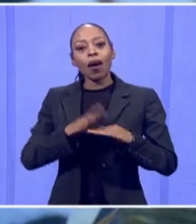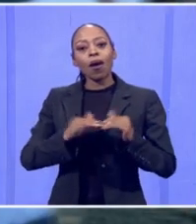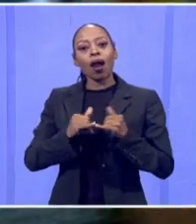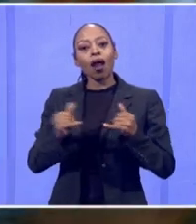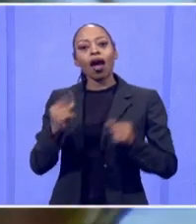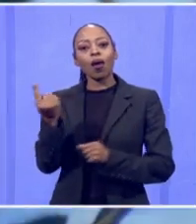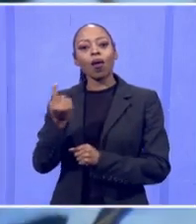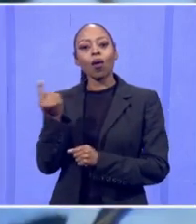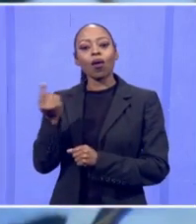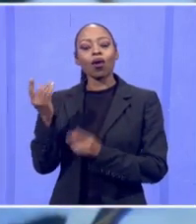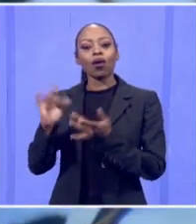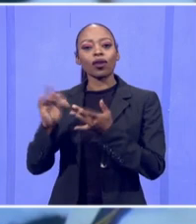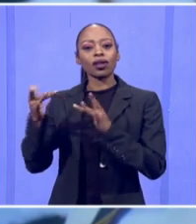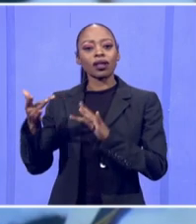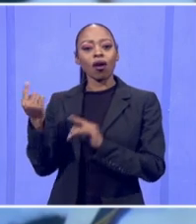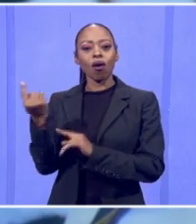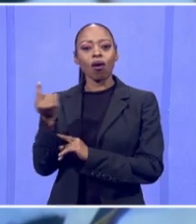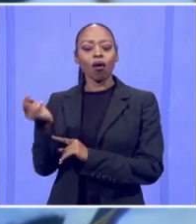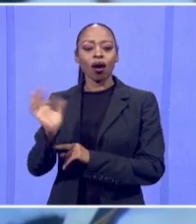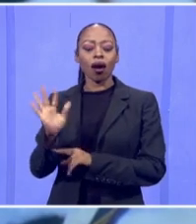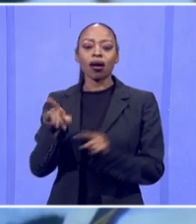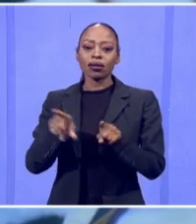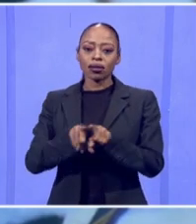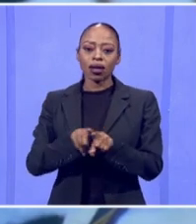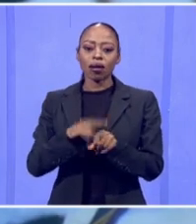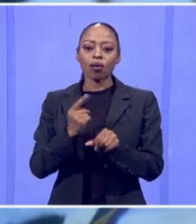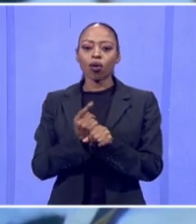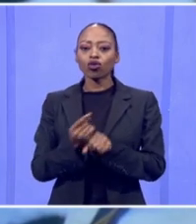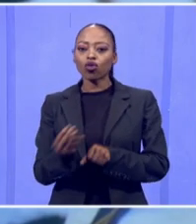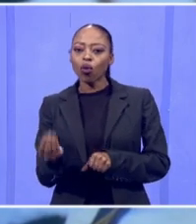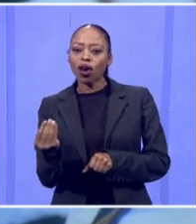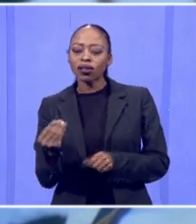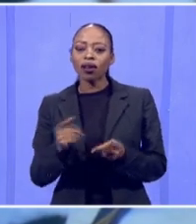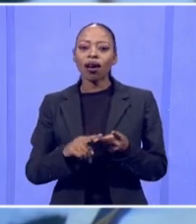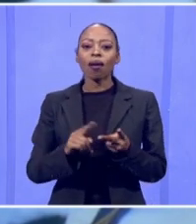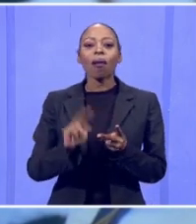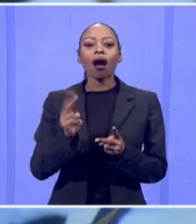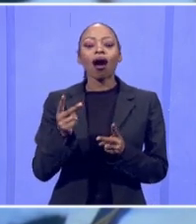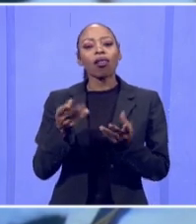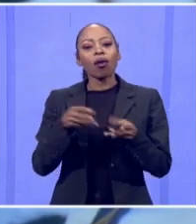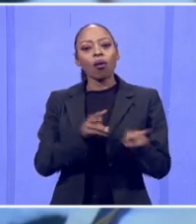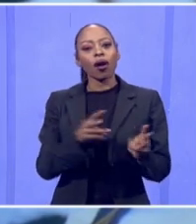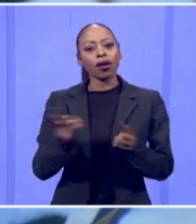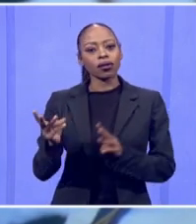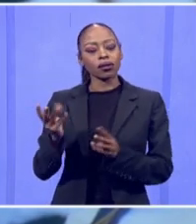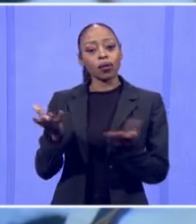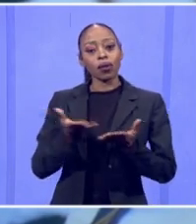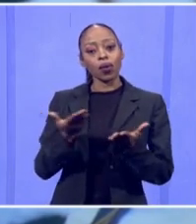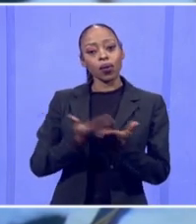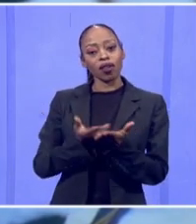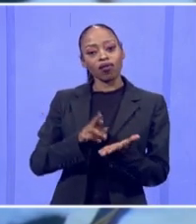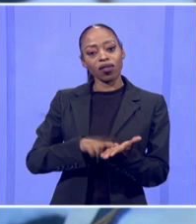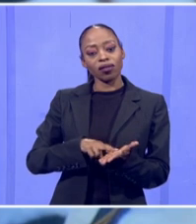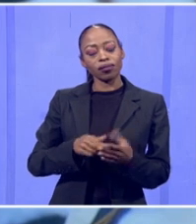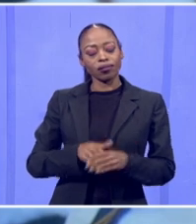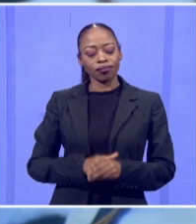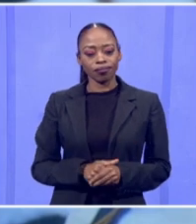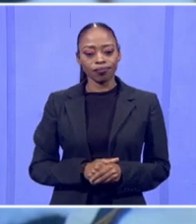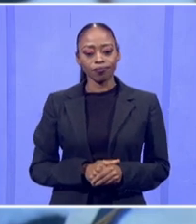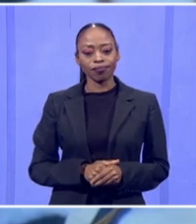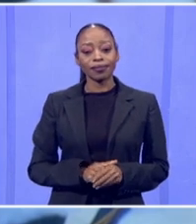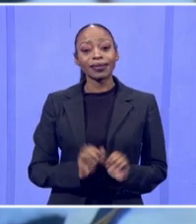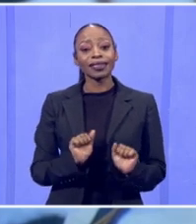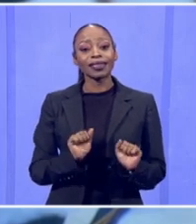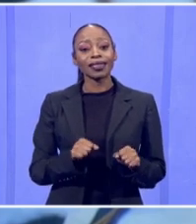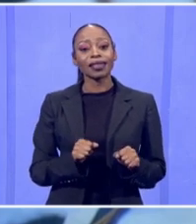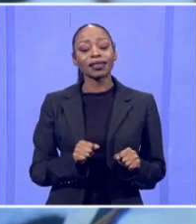like internet. We're even exploring your WhatsApp and your other forms of registration. Of course,